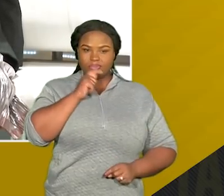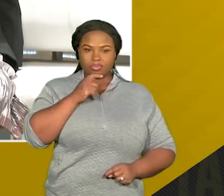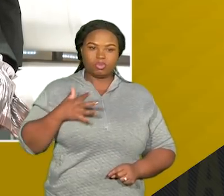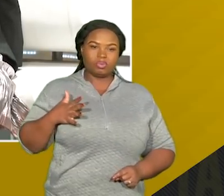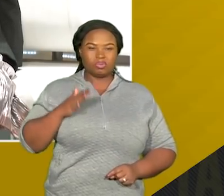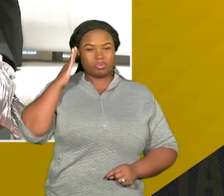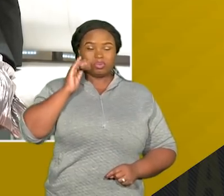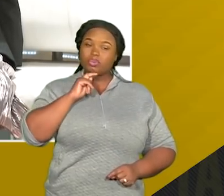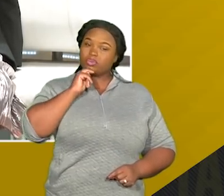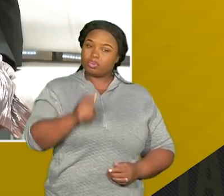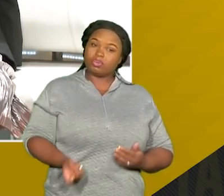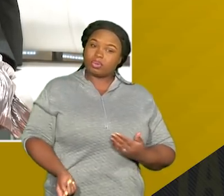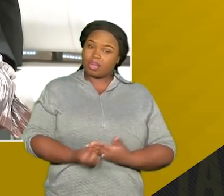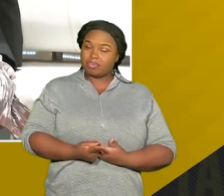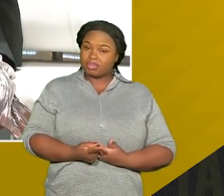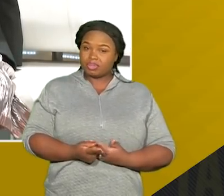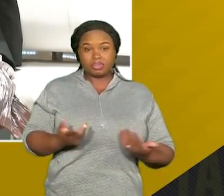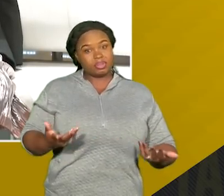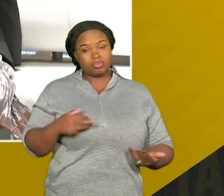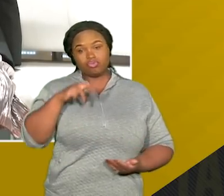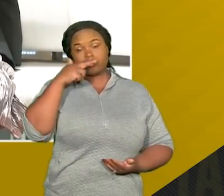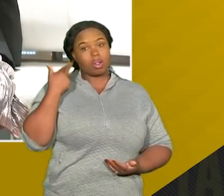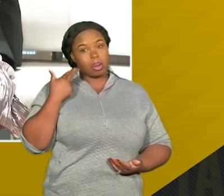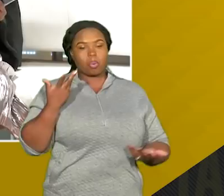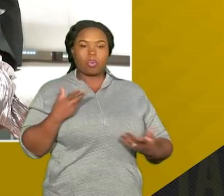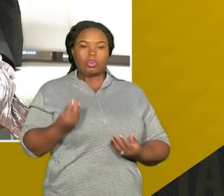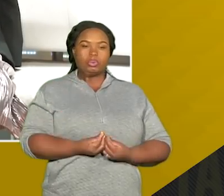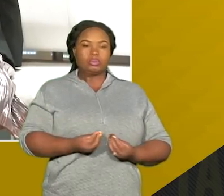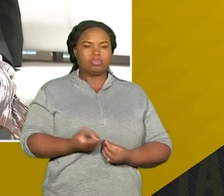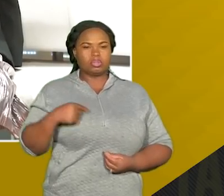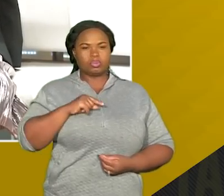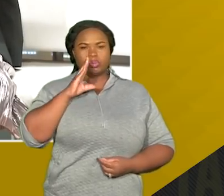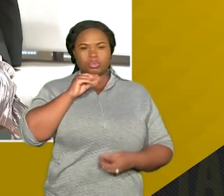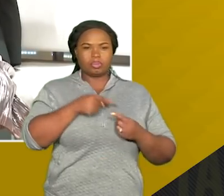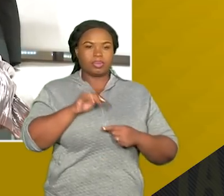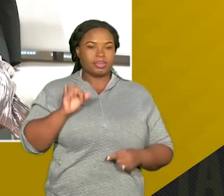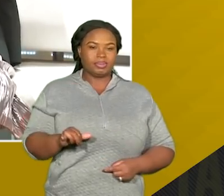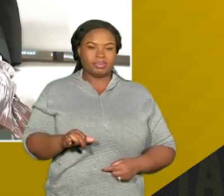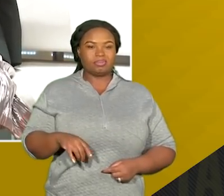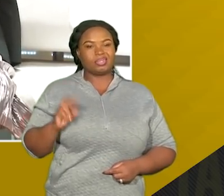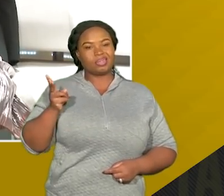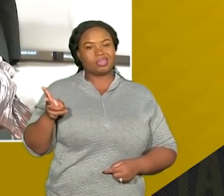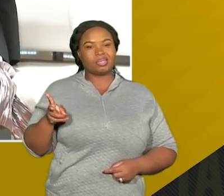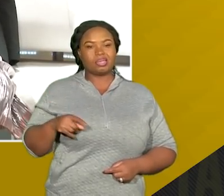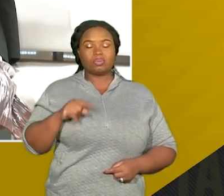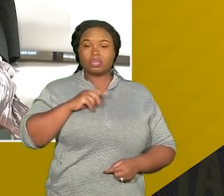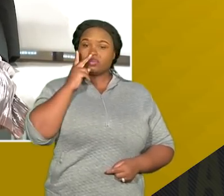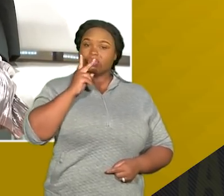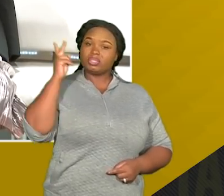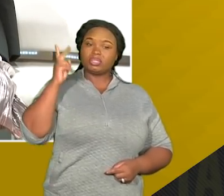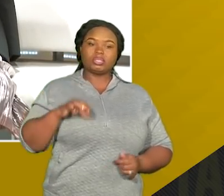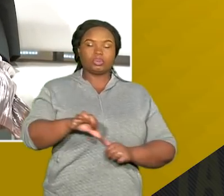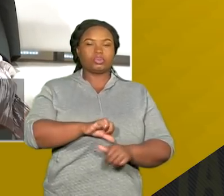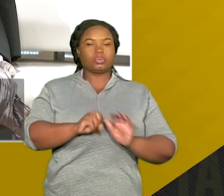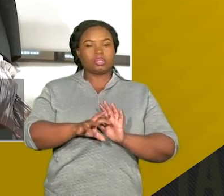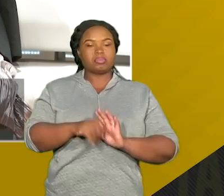Thetha. Does it actually happen? Is it a real thing? Or is it something that we speak about? And I think the one thing that also stood out there, when we see it all on our